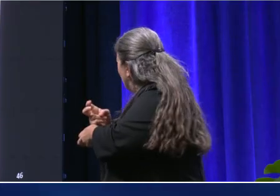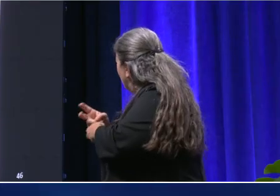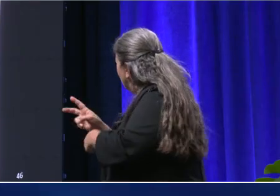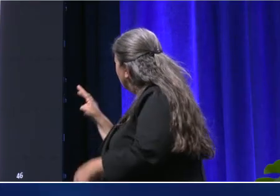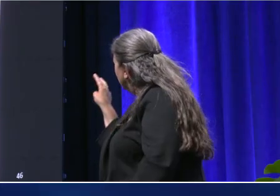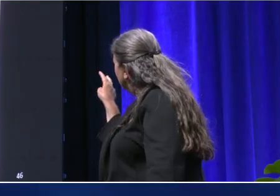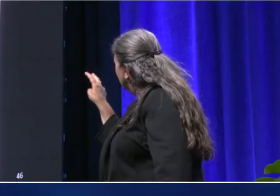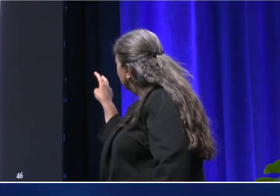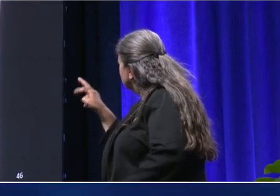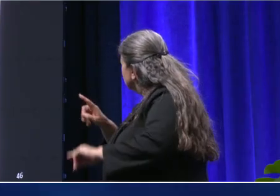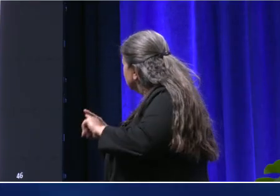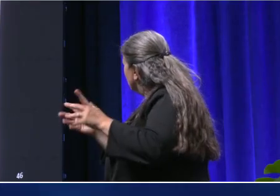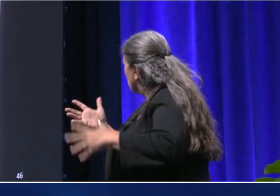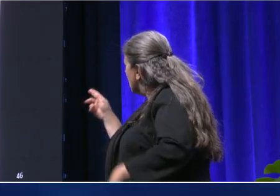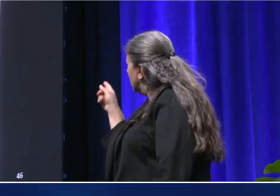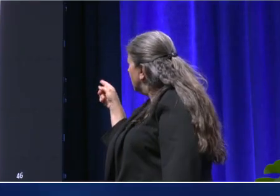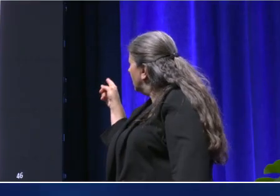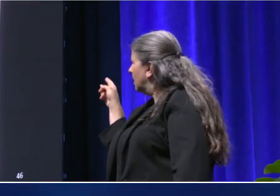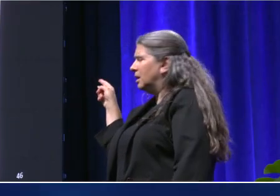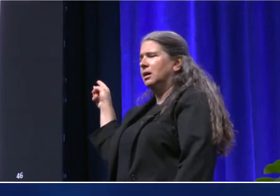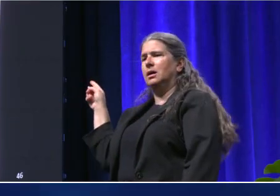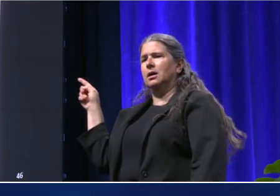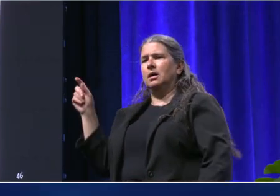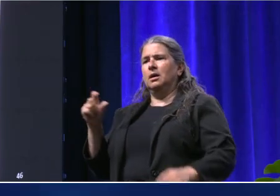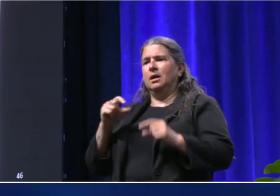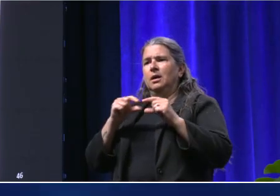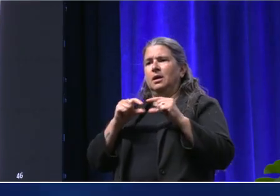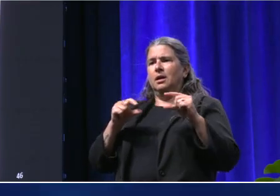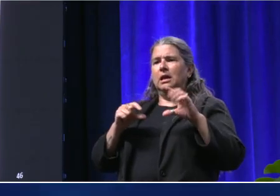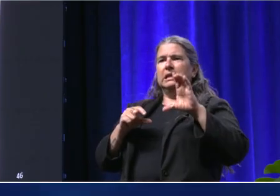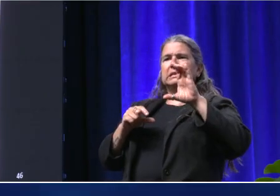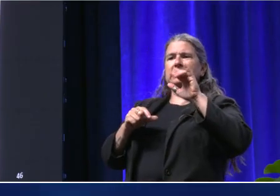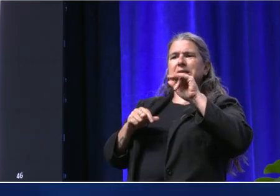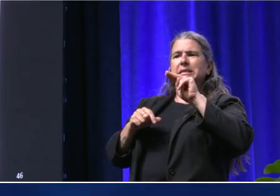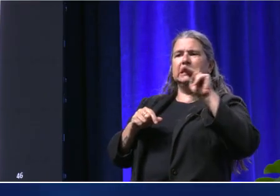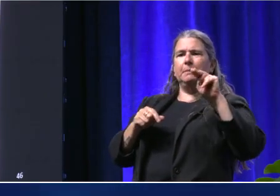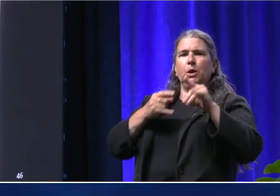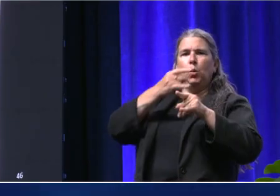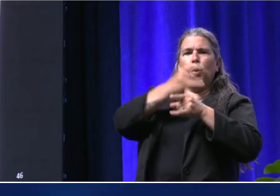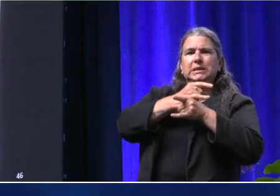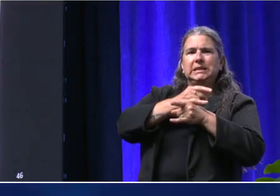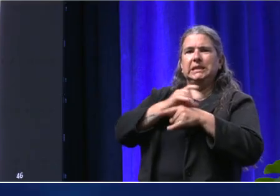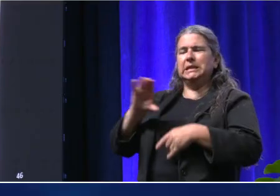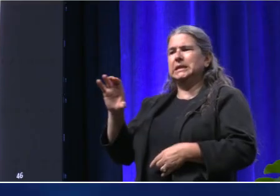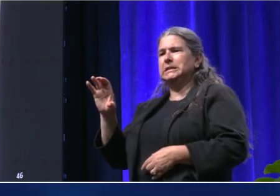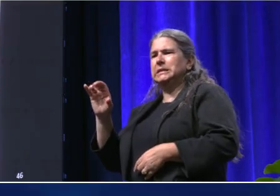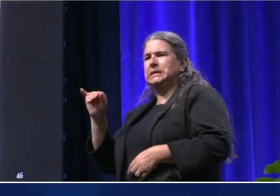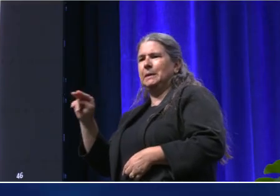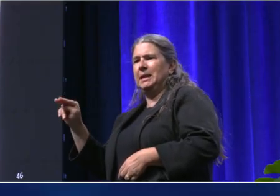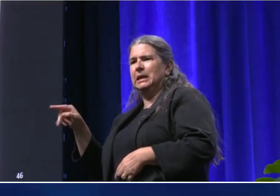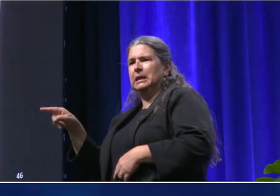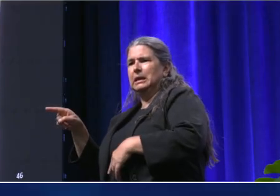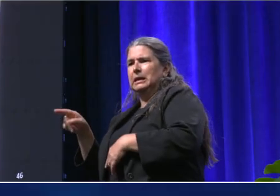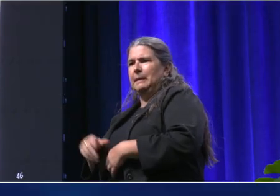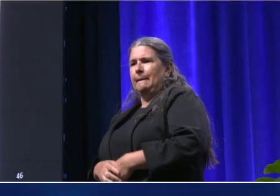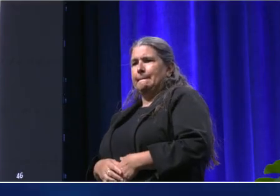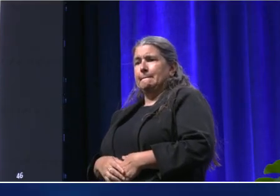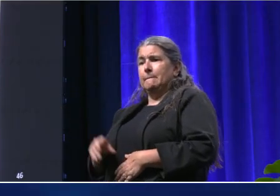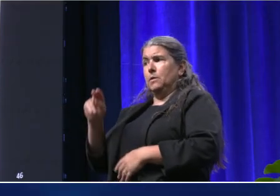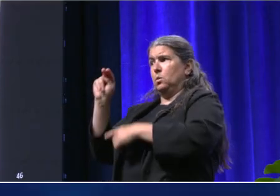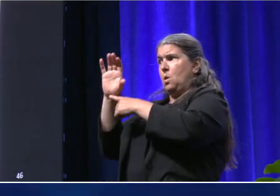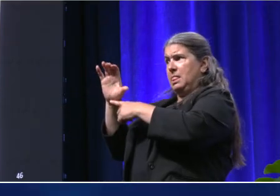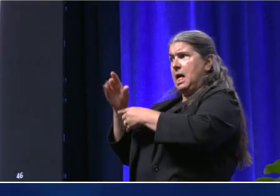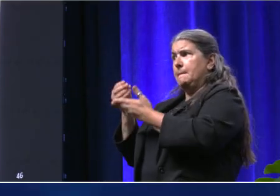One says whiskey and the other one doesn't. So in North Carolina, we can buy the whiskey version at a liquor store and